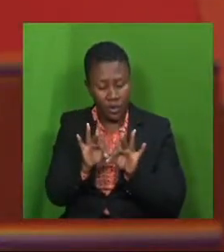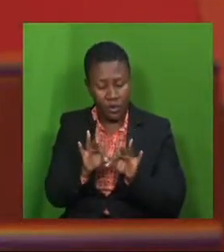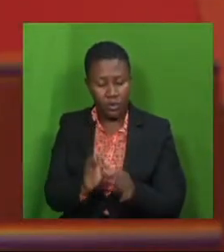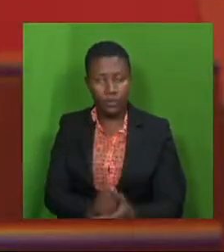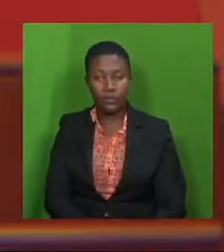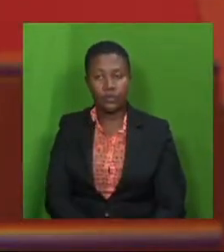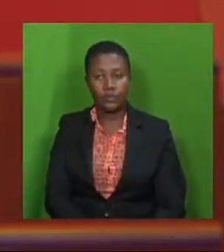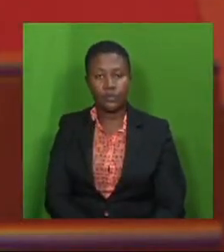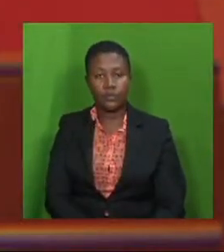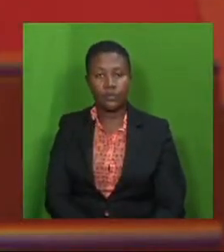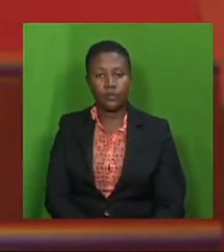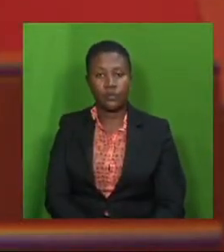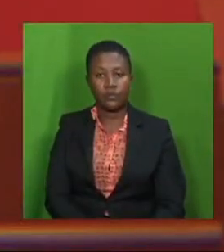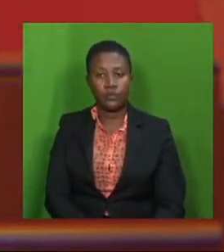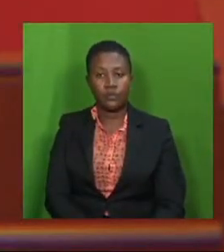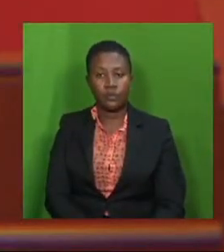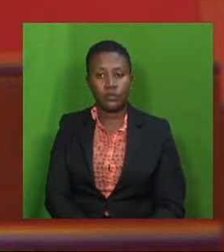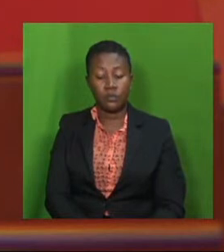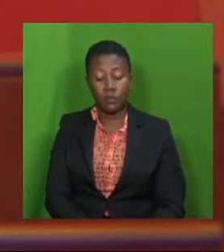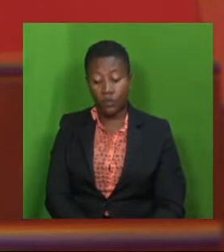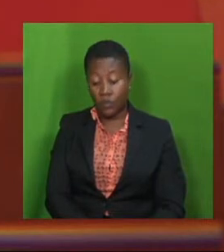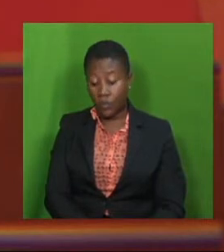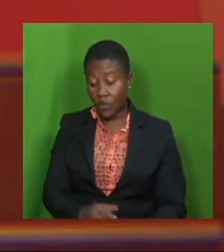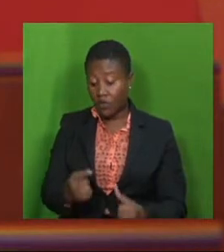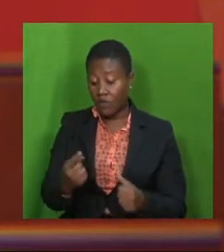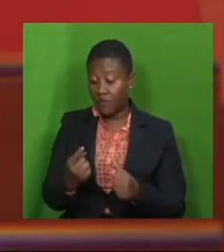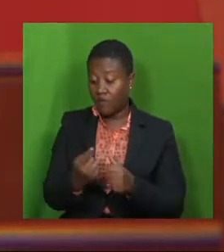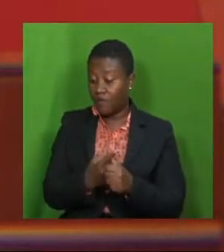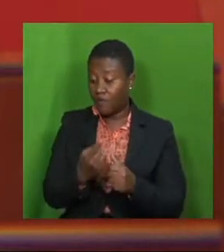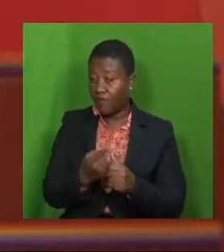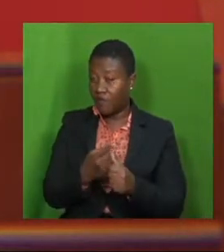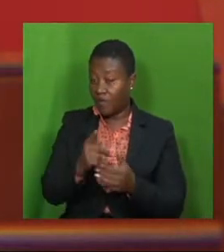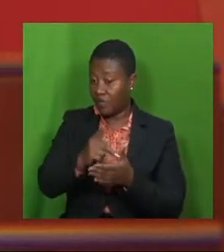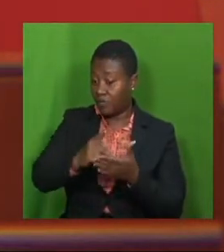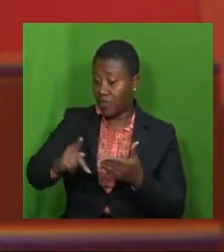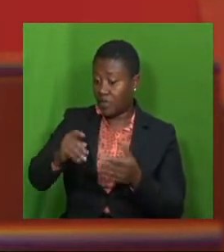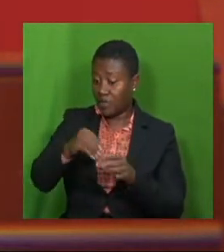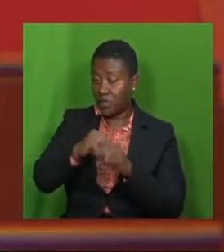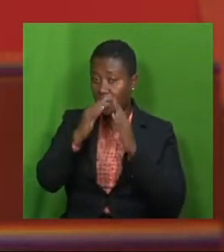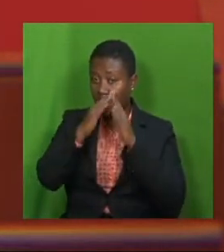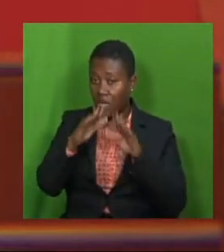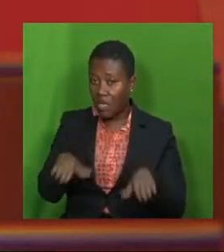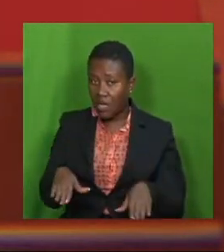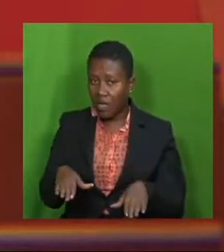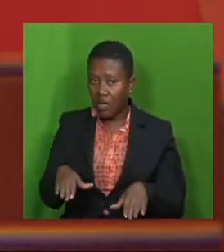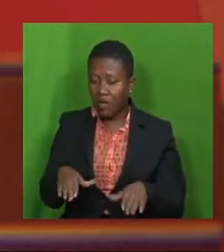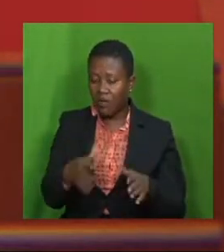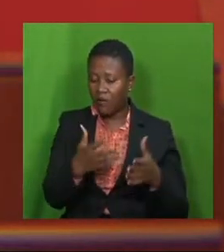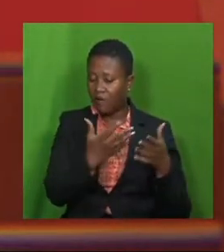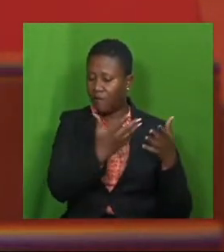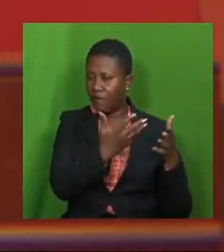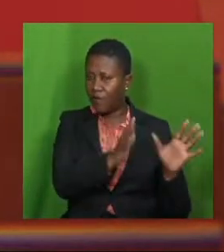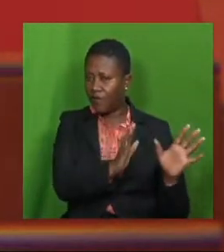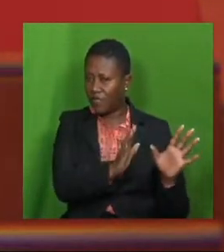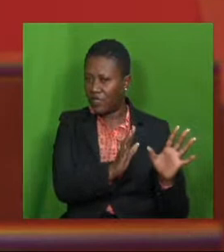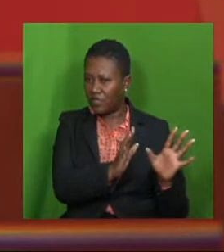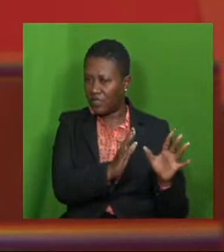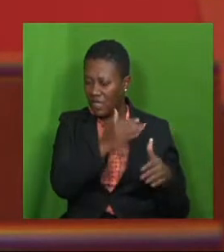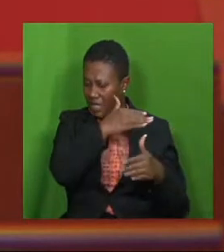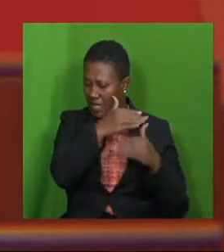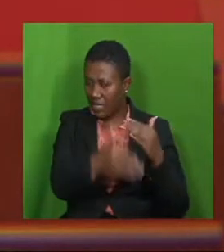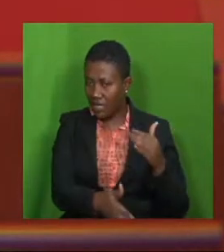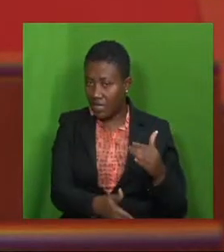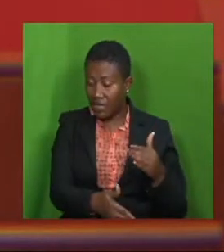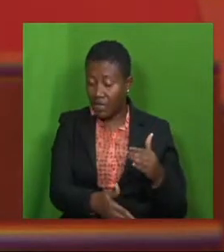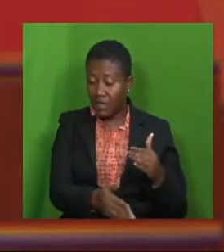Honorable members, the first session of the House has already expired, and unfortunately, this